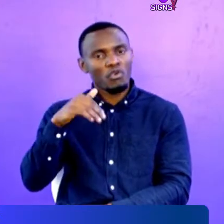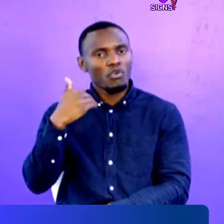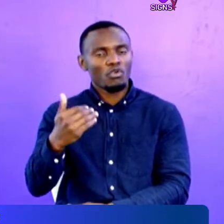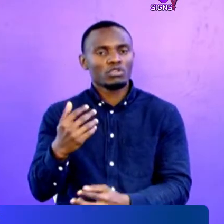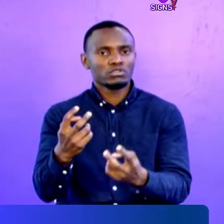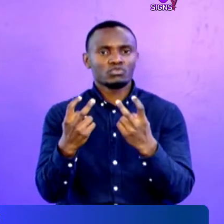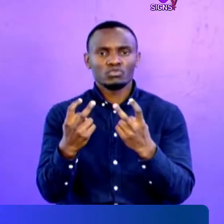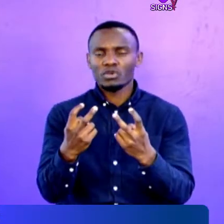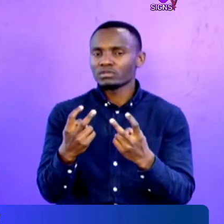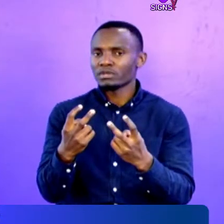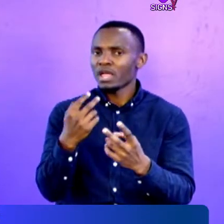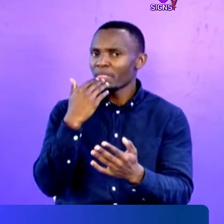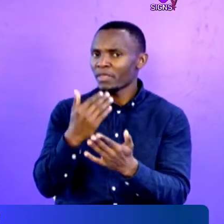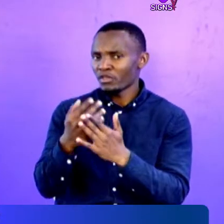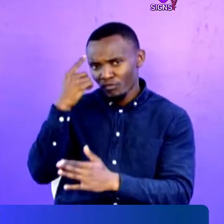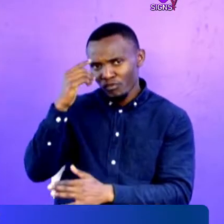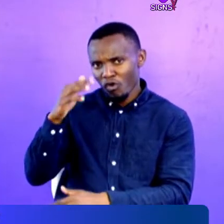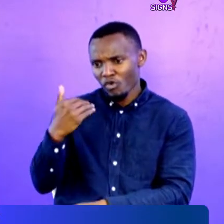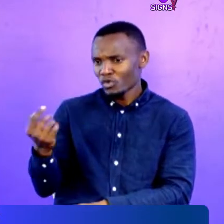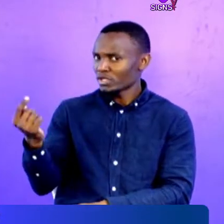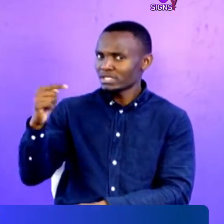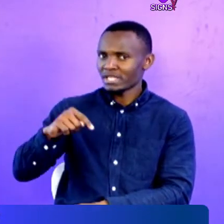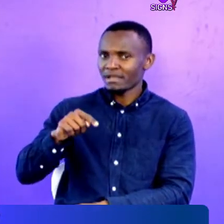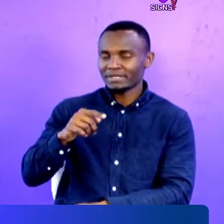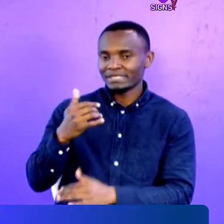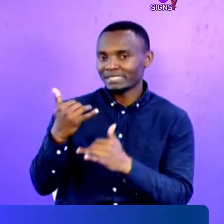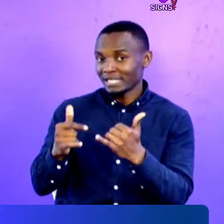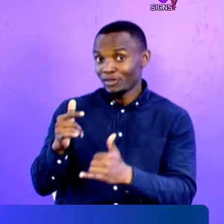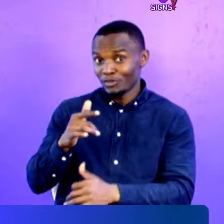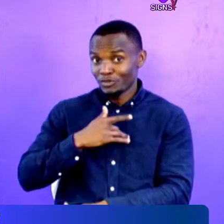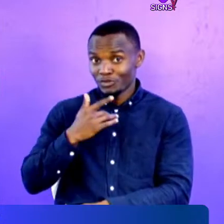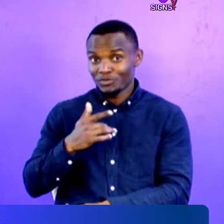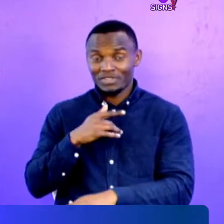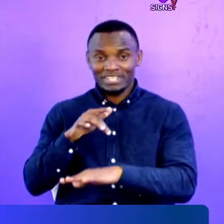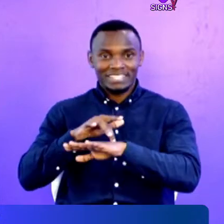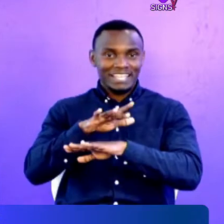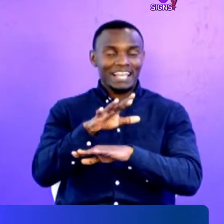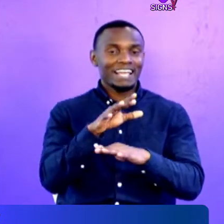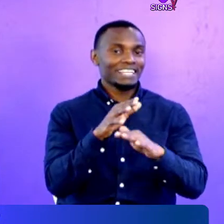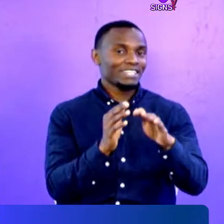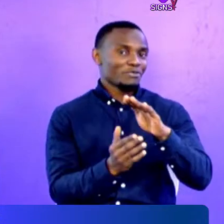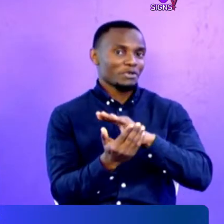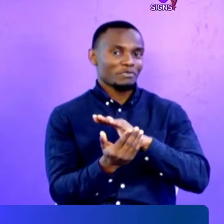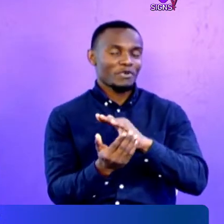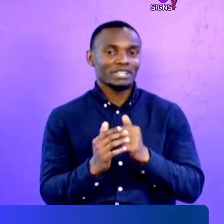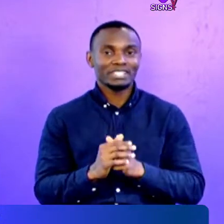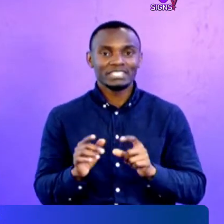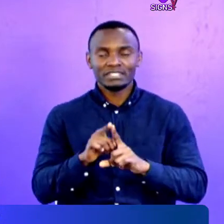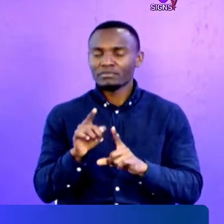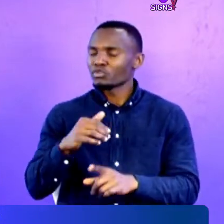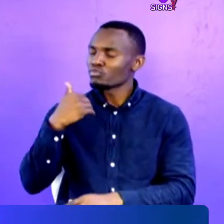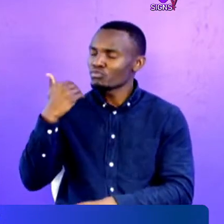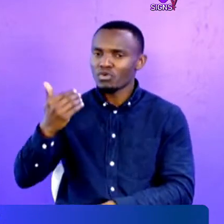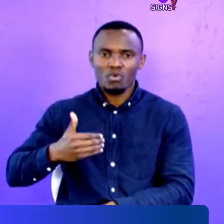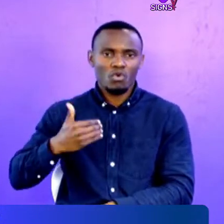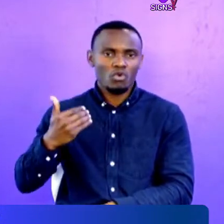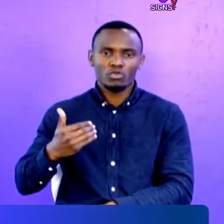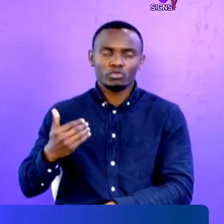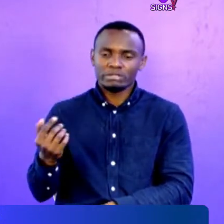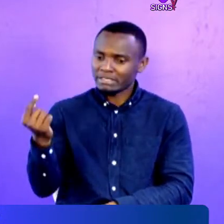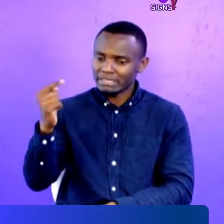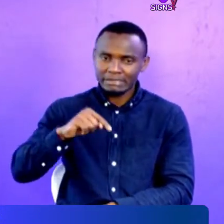now you finally feel how the early morning it is for some of us on this job that we do. And you have committed your time for the past